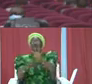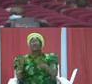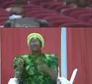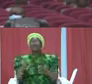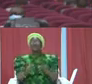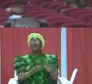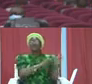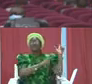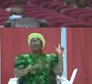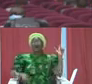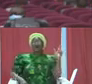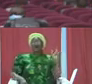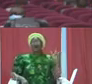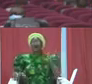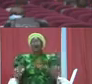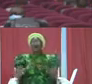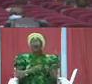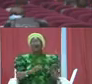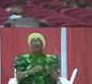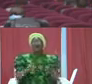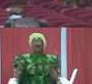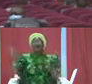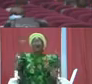death till he come.